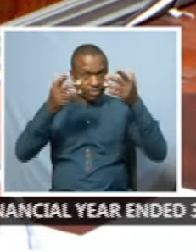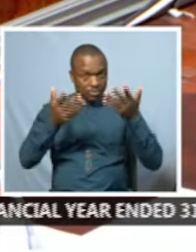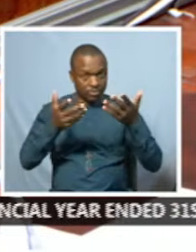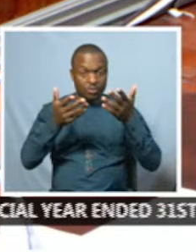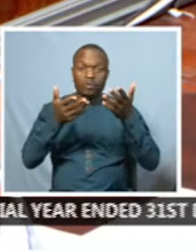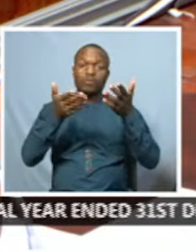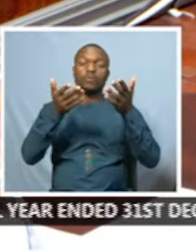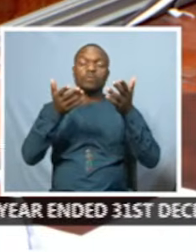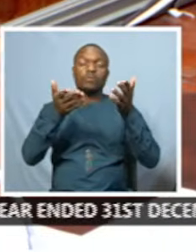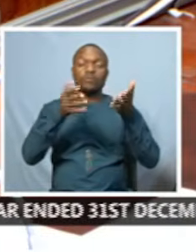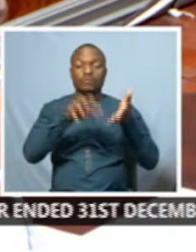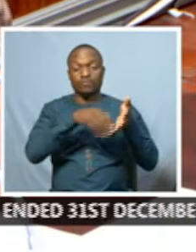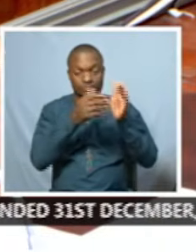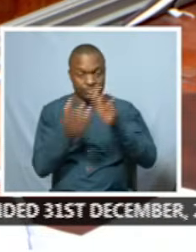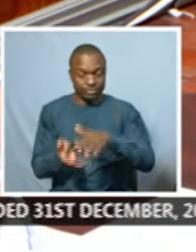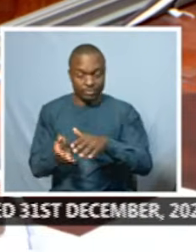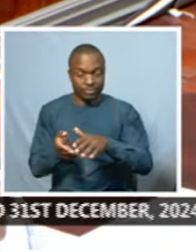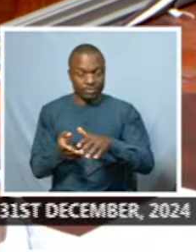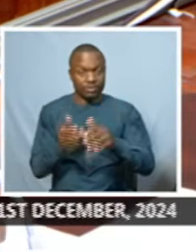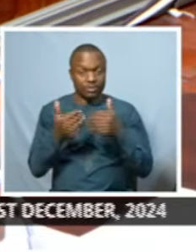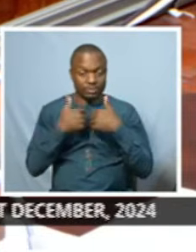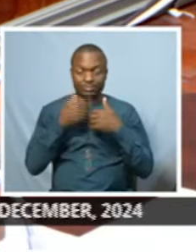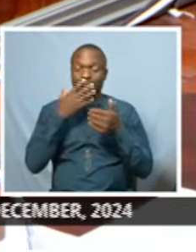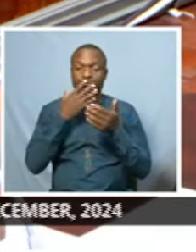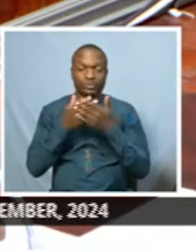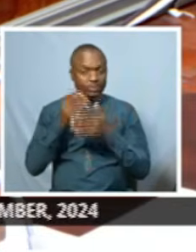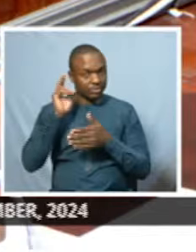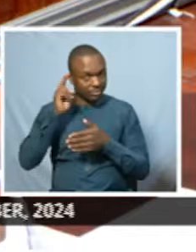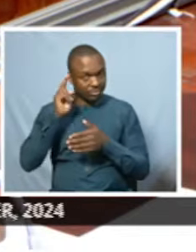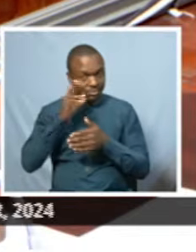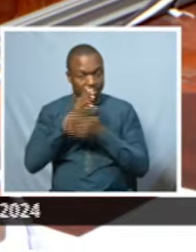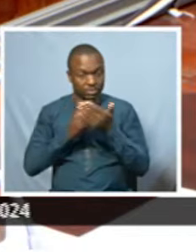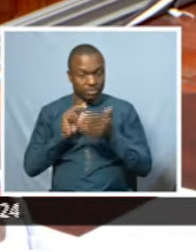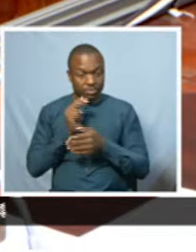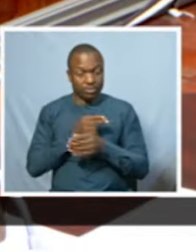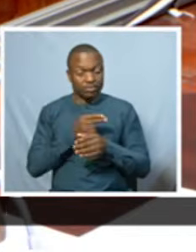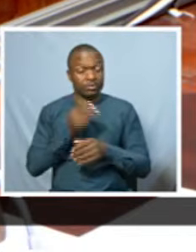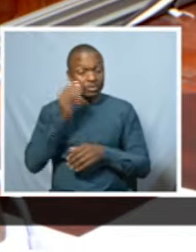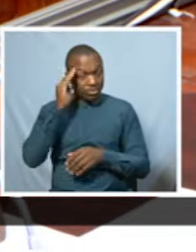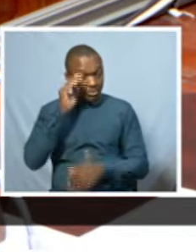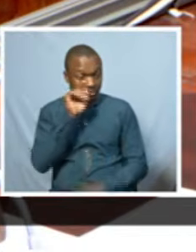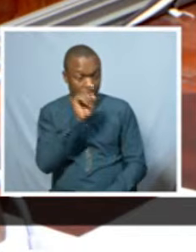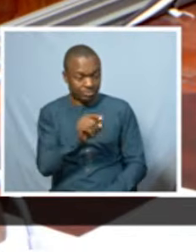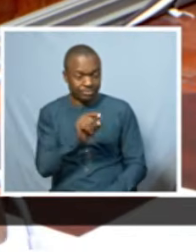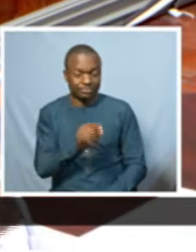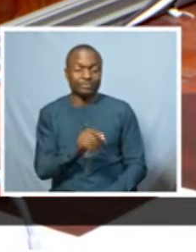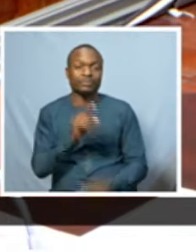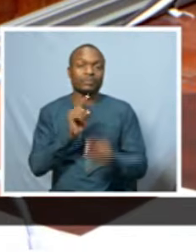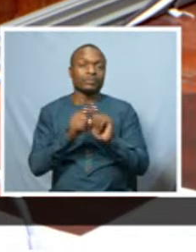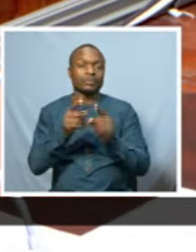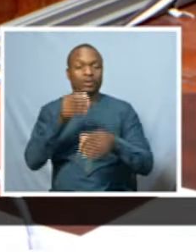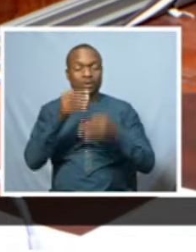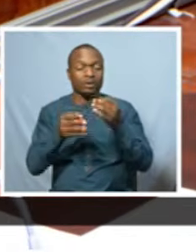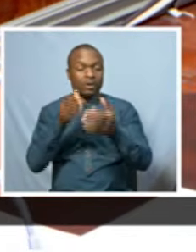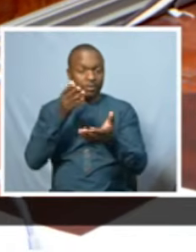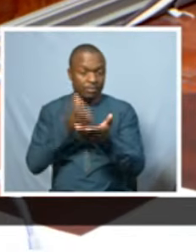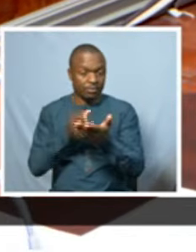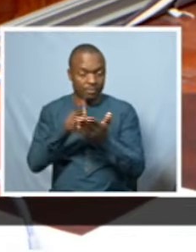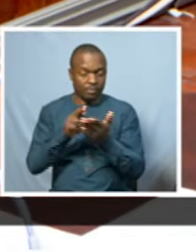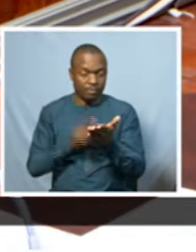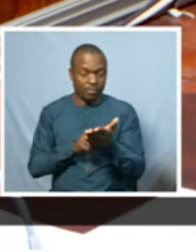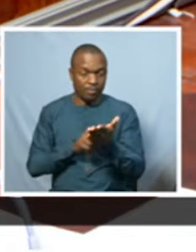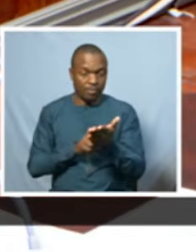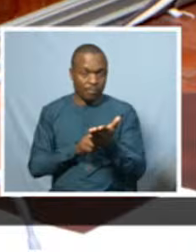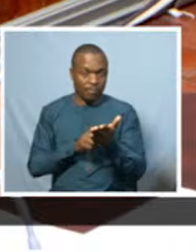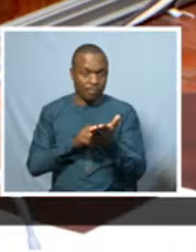You have a very good track record. Some of us have been following you. But if this is the report, the basis